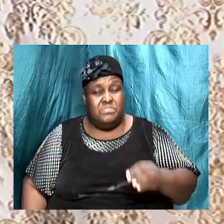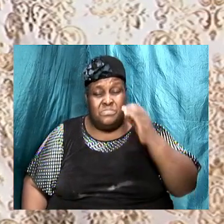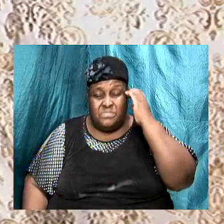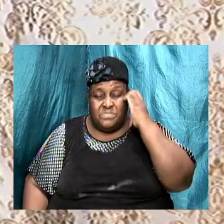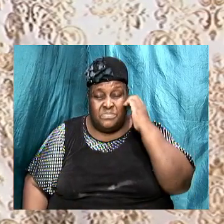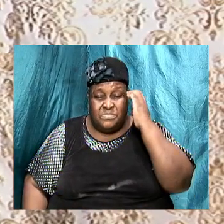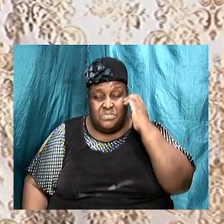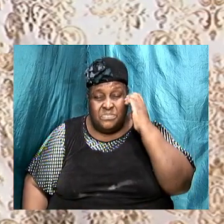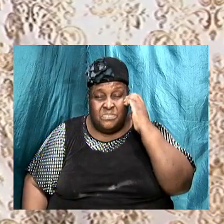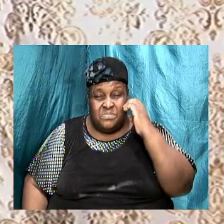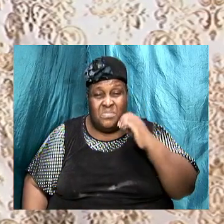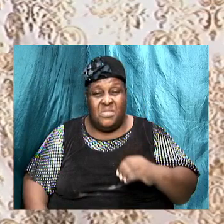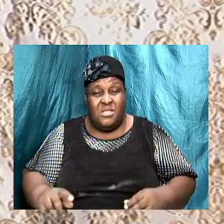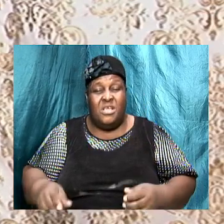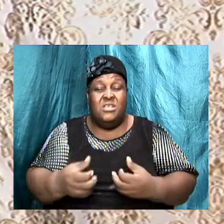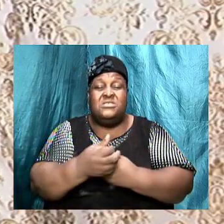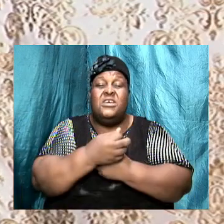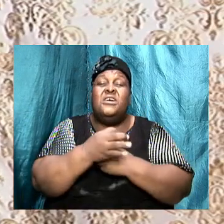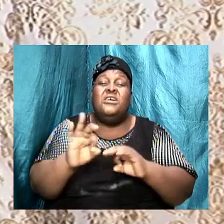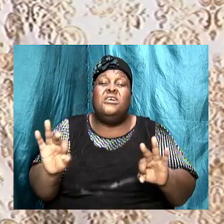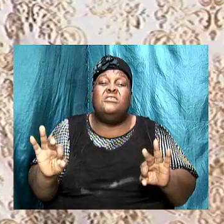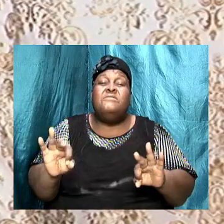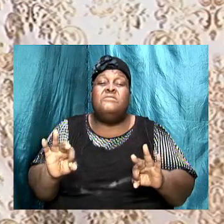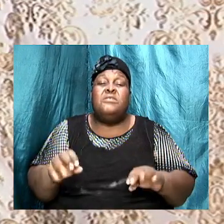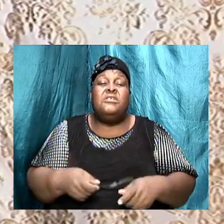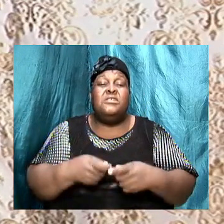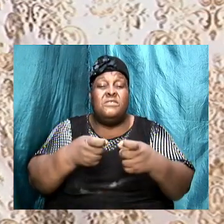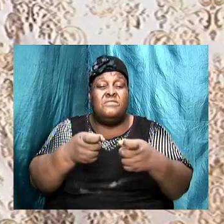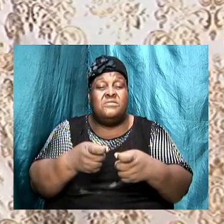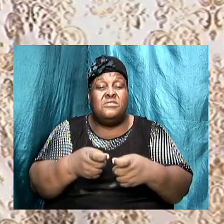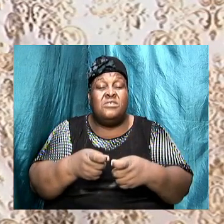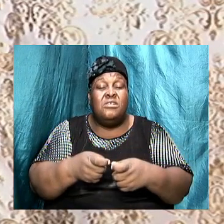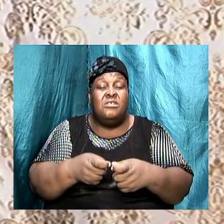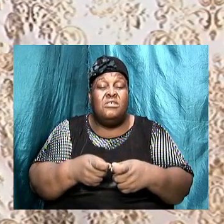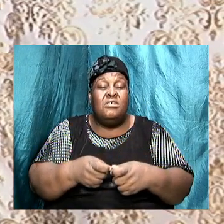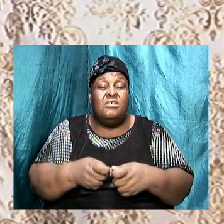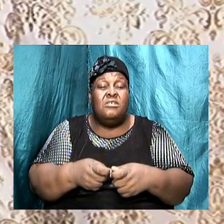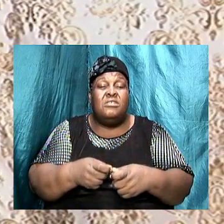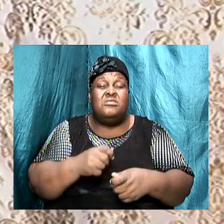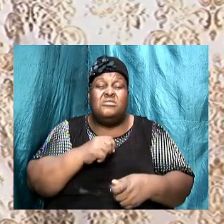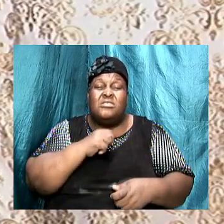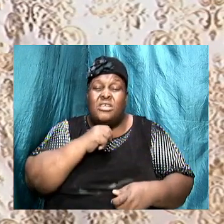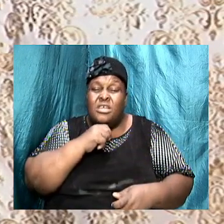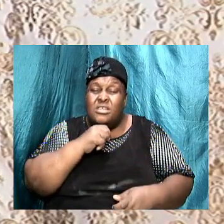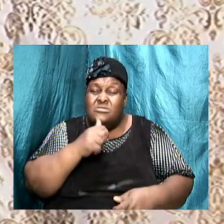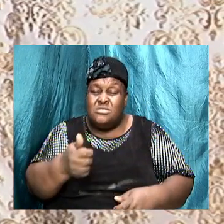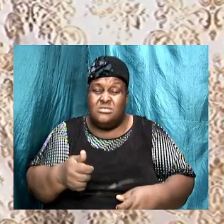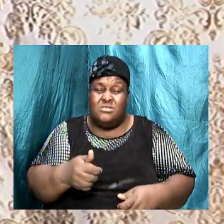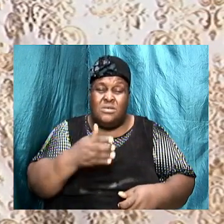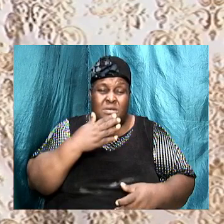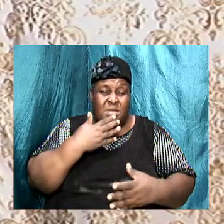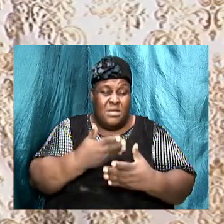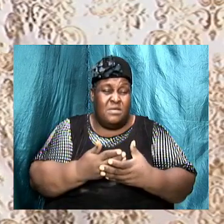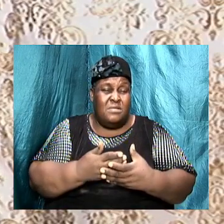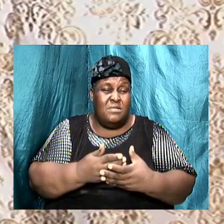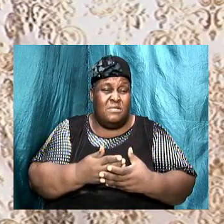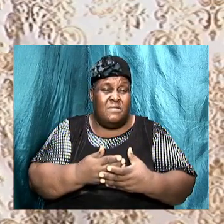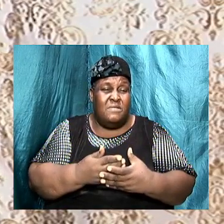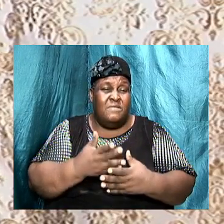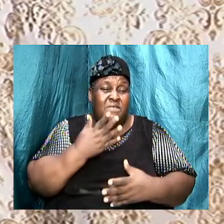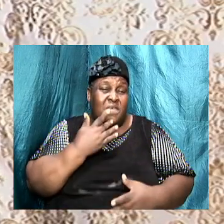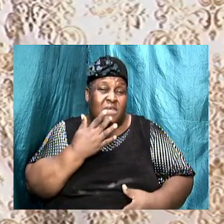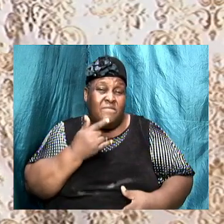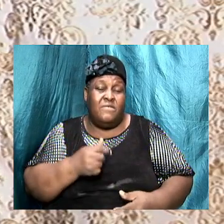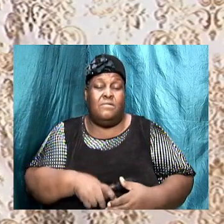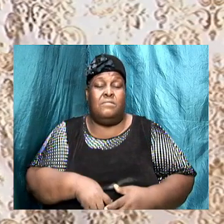This free gift is what we call unmerited favor. And Paul, the Apostle Paul, emphasized that we